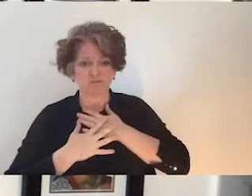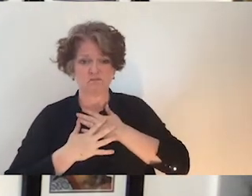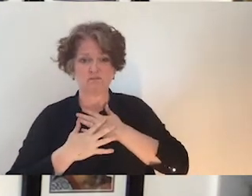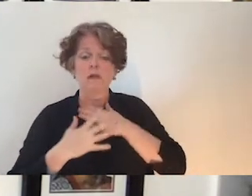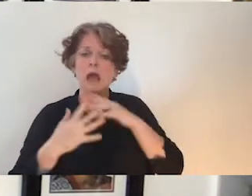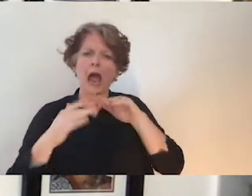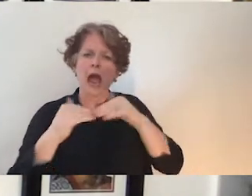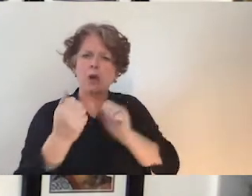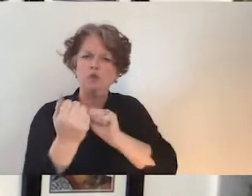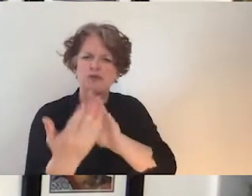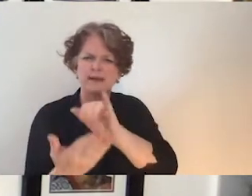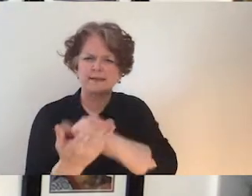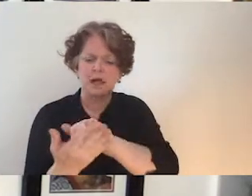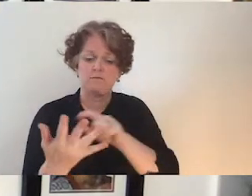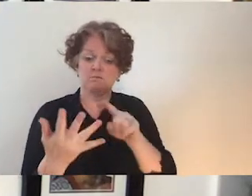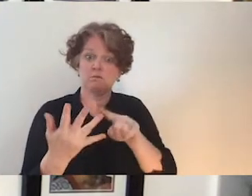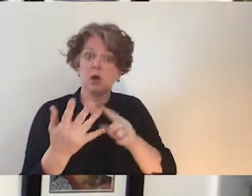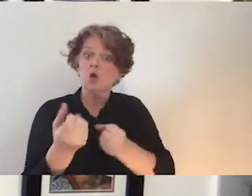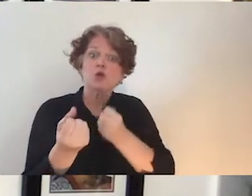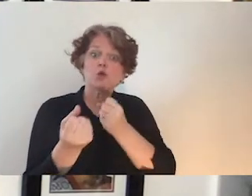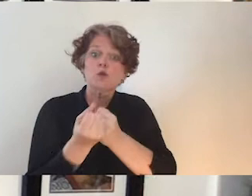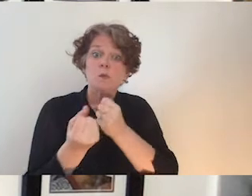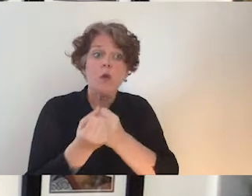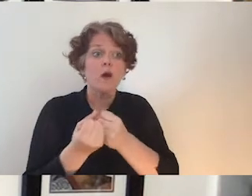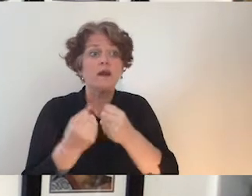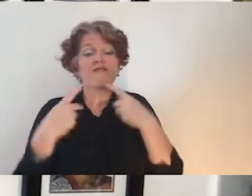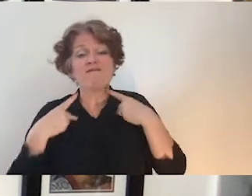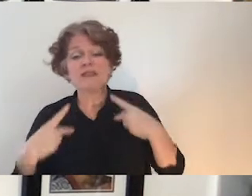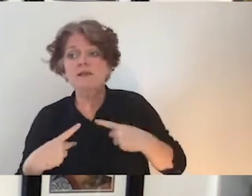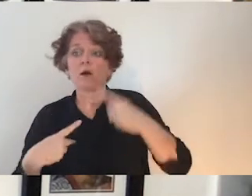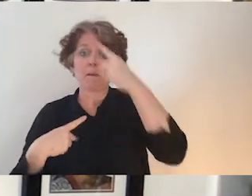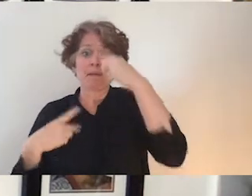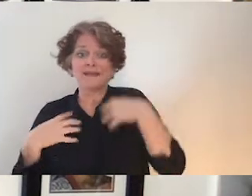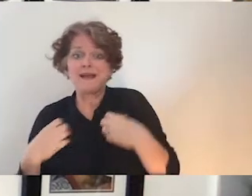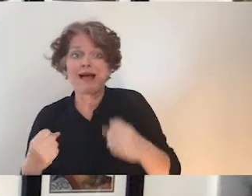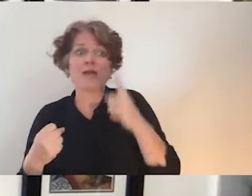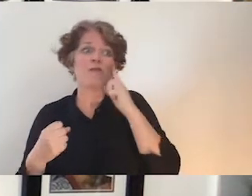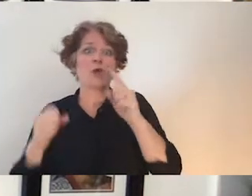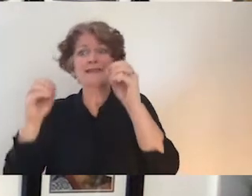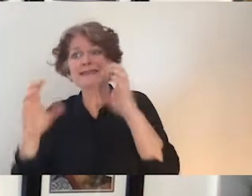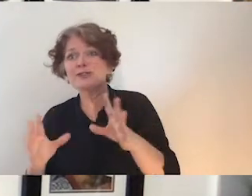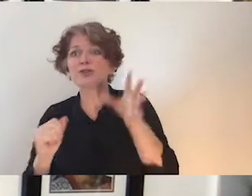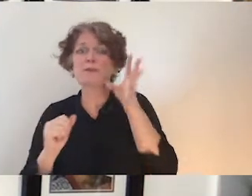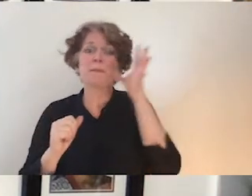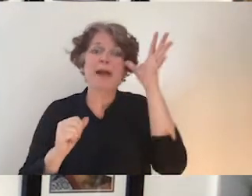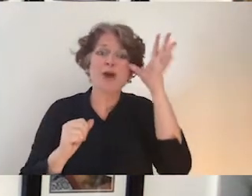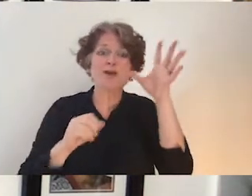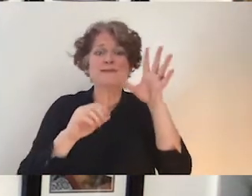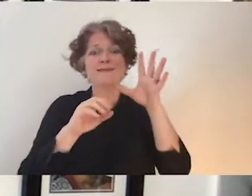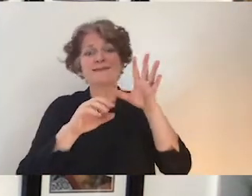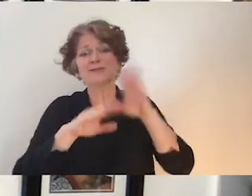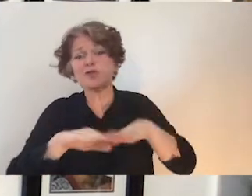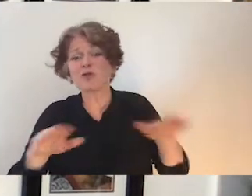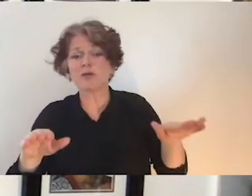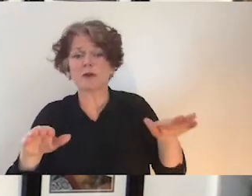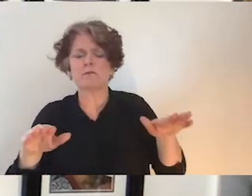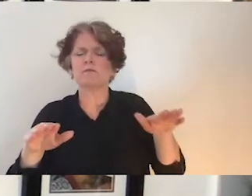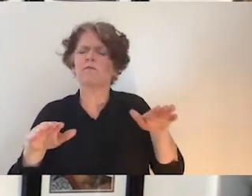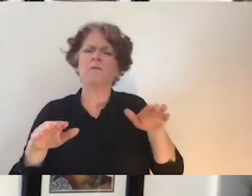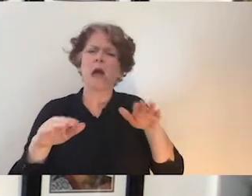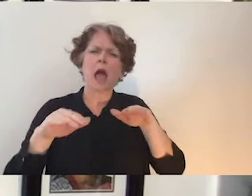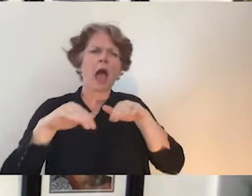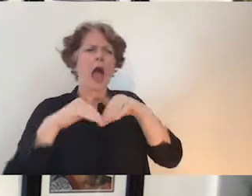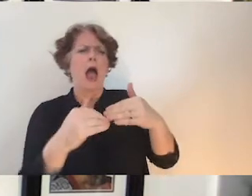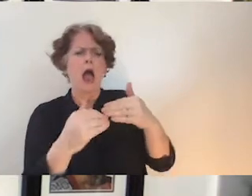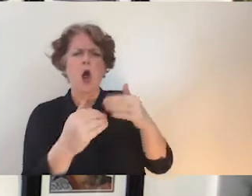tragically bare? How will we support the physical and mental health of children, educators, and parents? How will